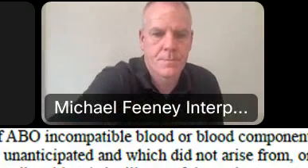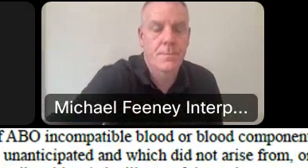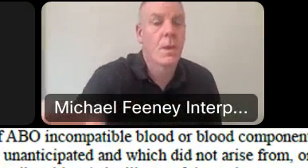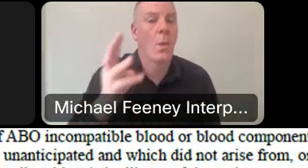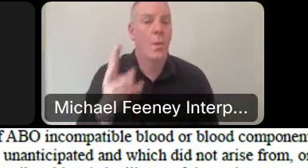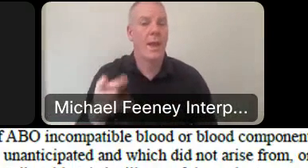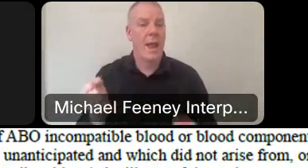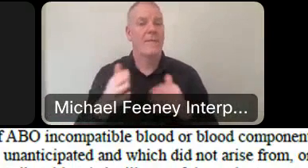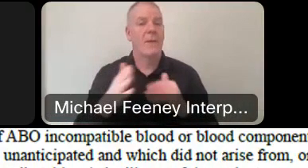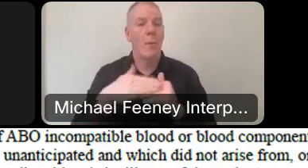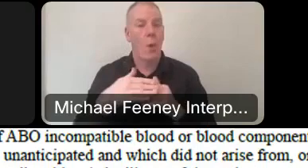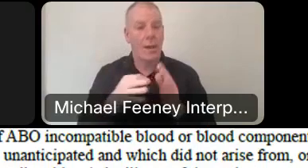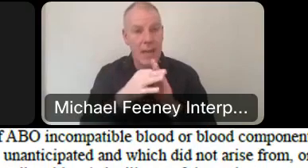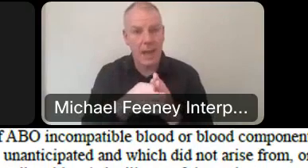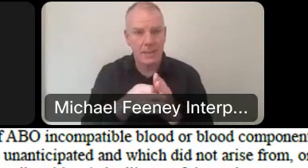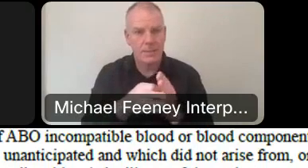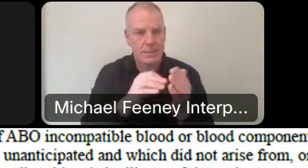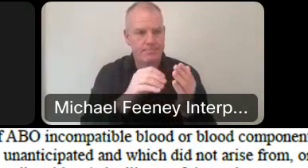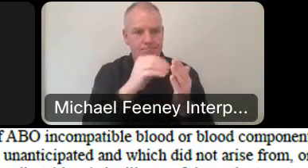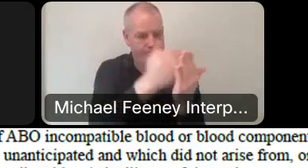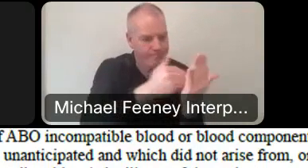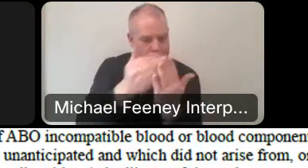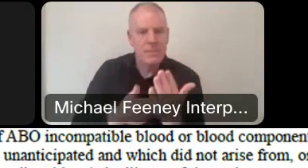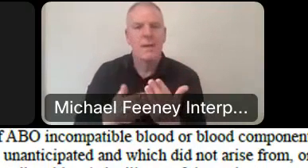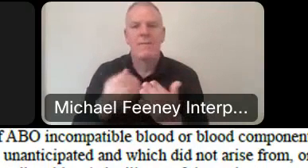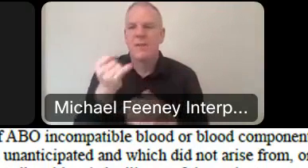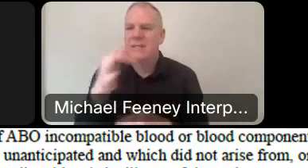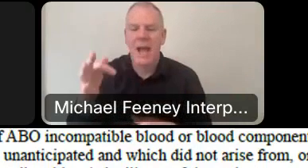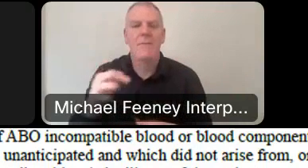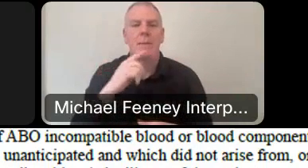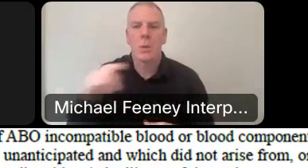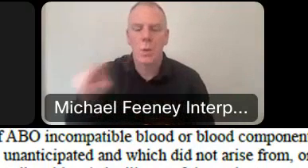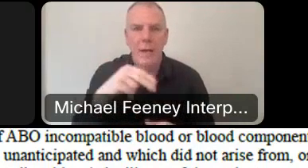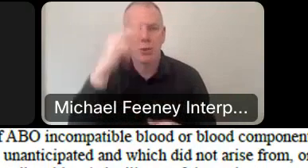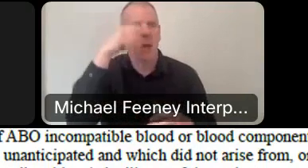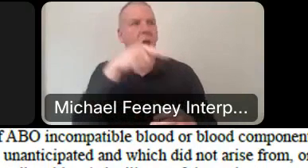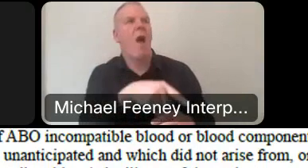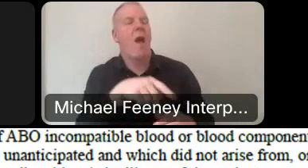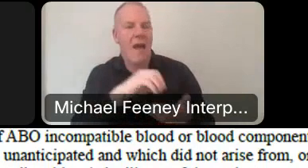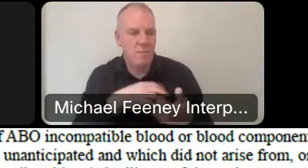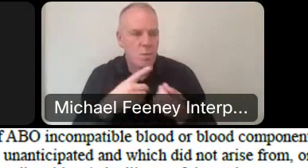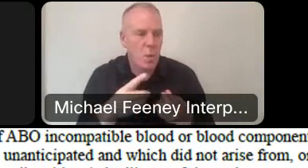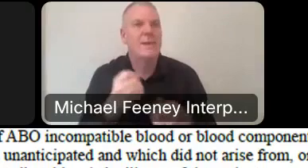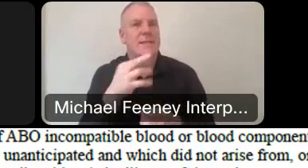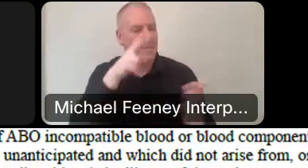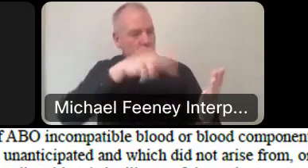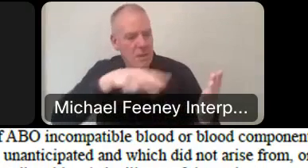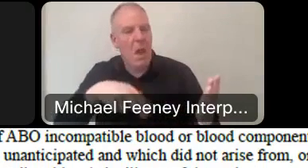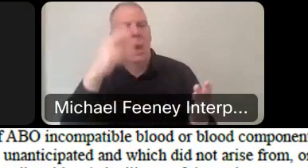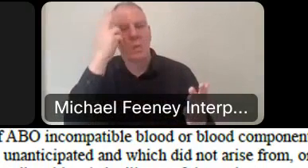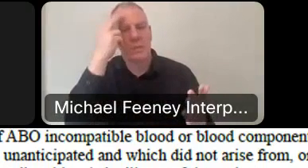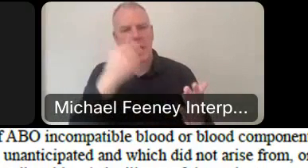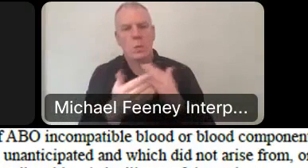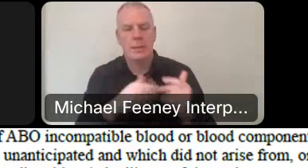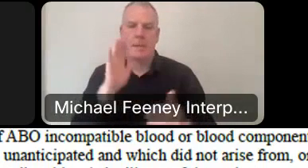by the time commencement comes, we will have examples of what the interpretations will mean to help staff in identifying what